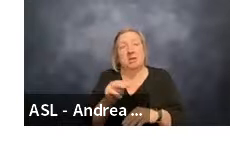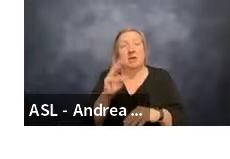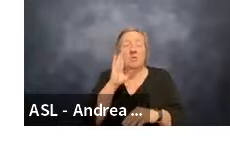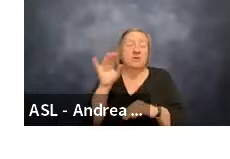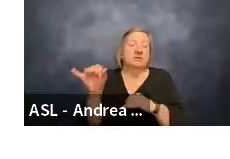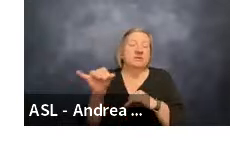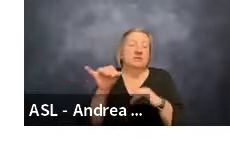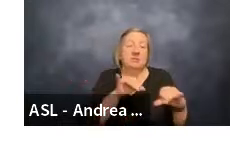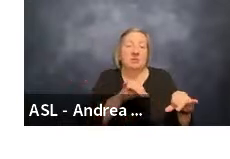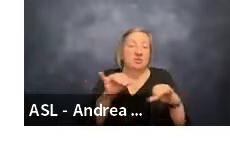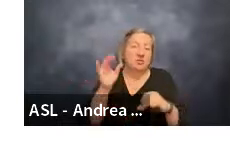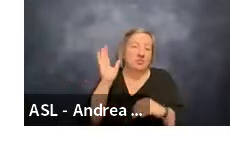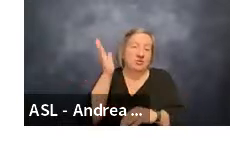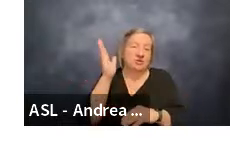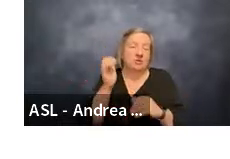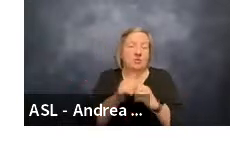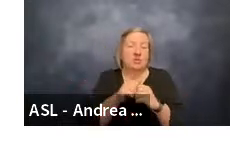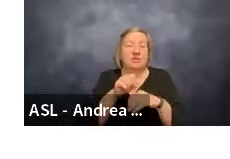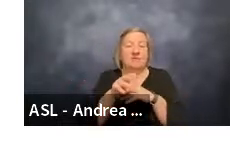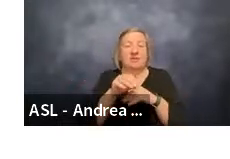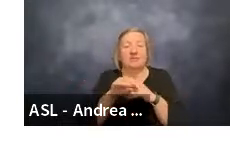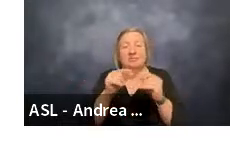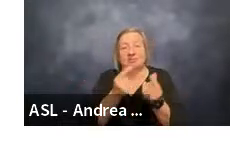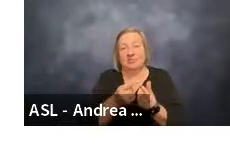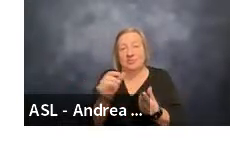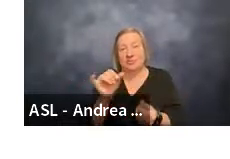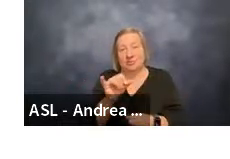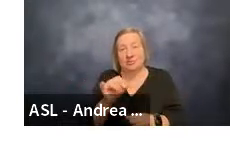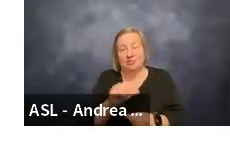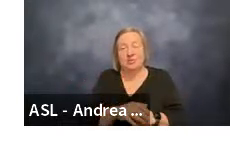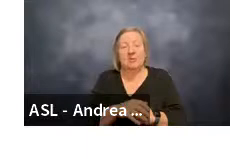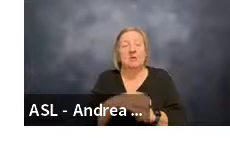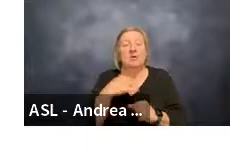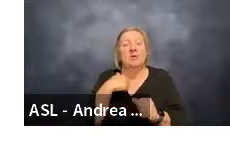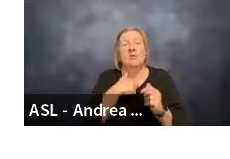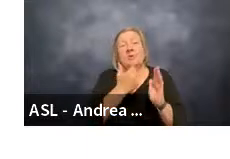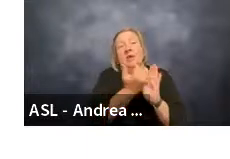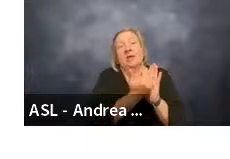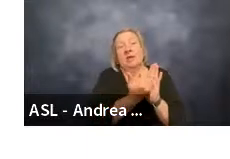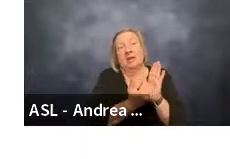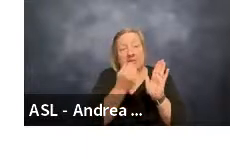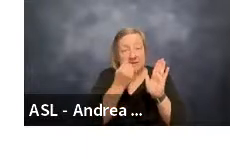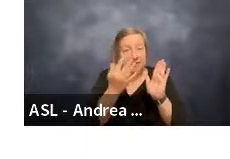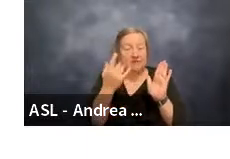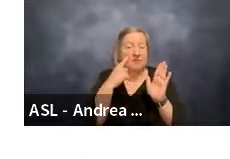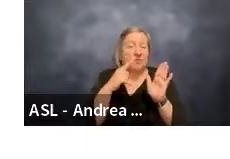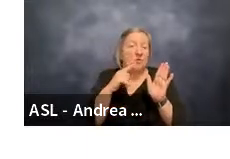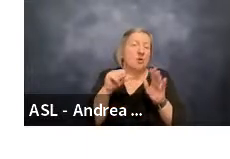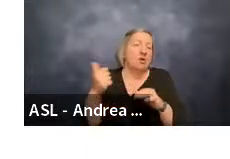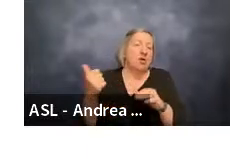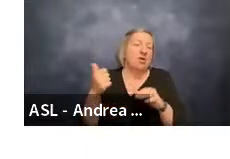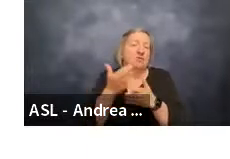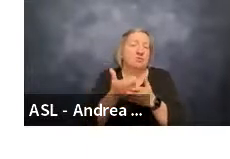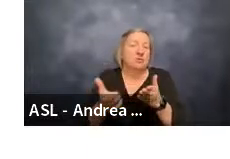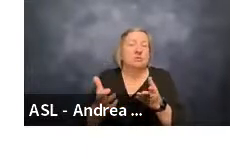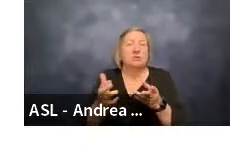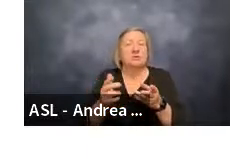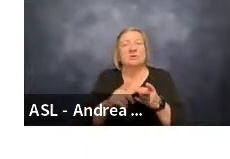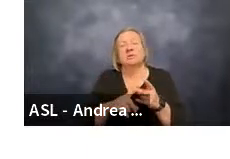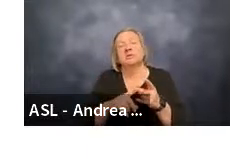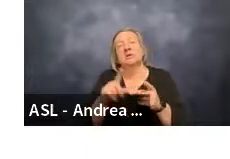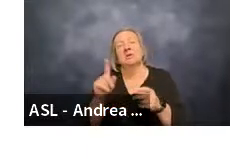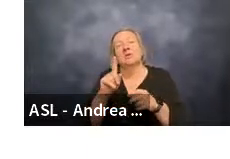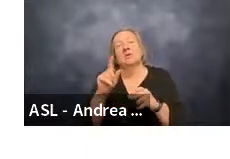similar presentation with that advisory group as well. And then we list information here for additional resources for where you can